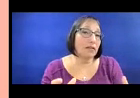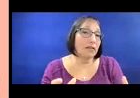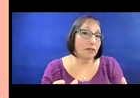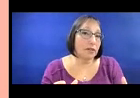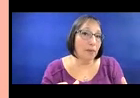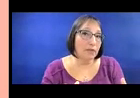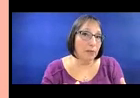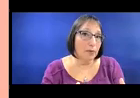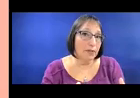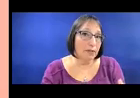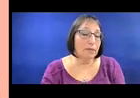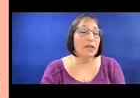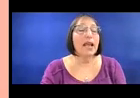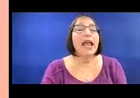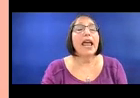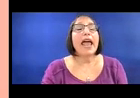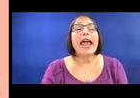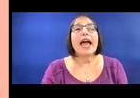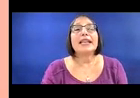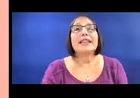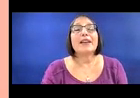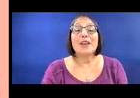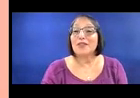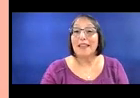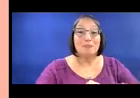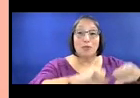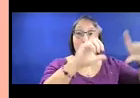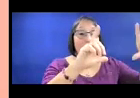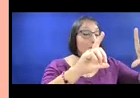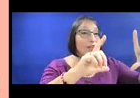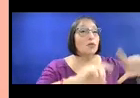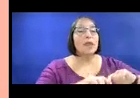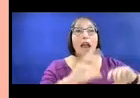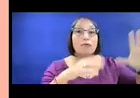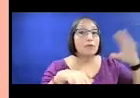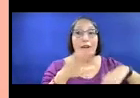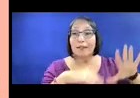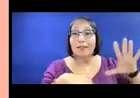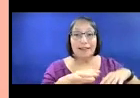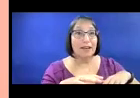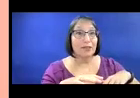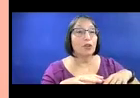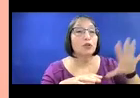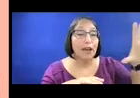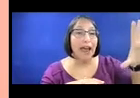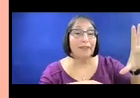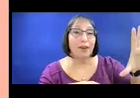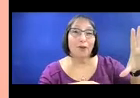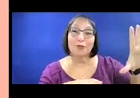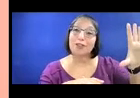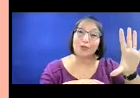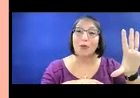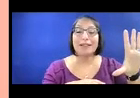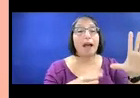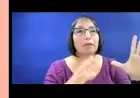different types of number systems. And we just had them posted on Flipgrid so that the rest of the classmates could look at their,